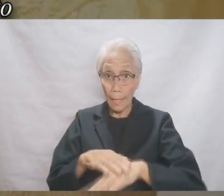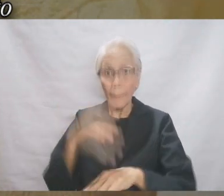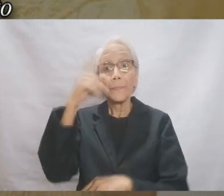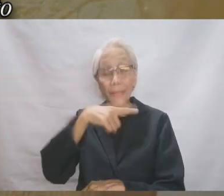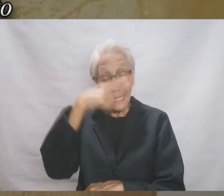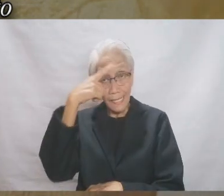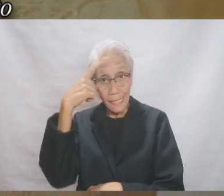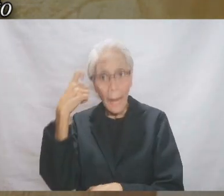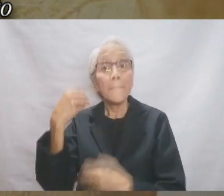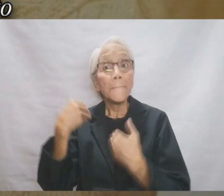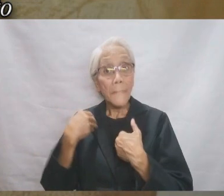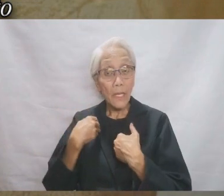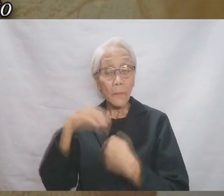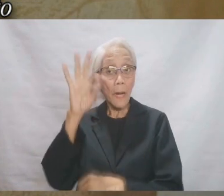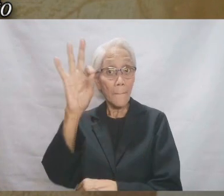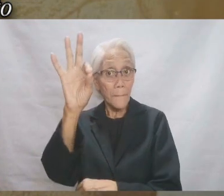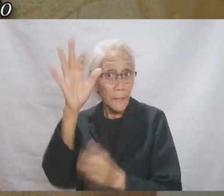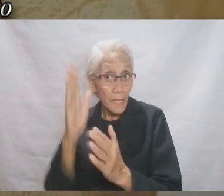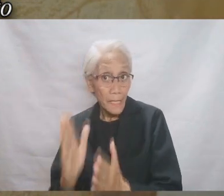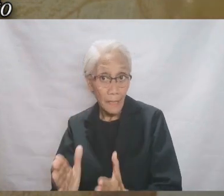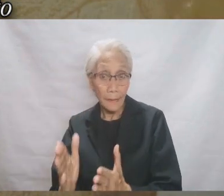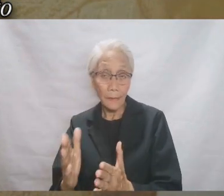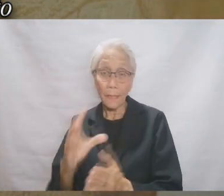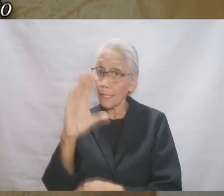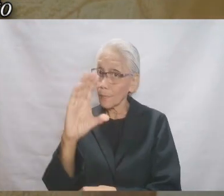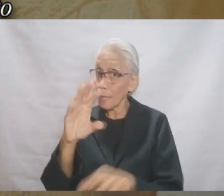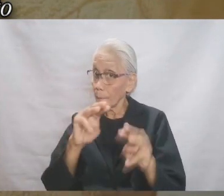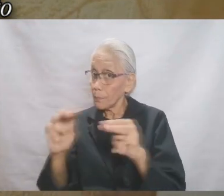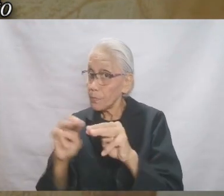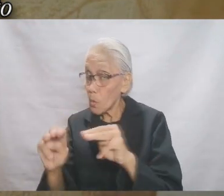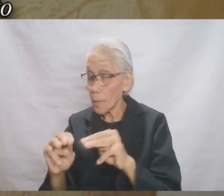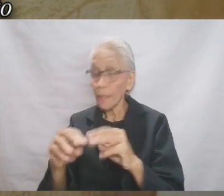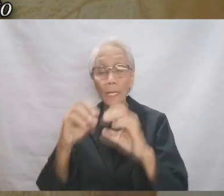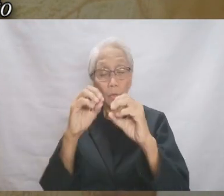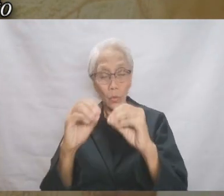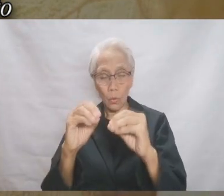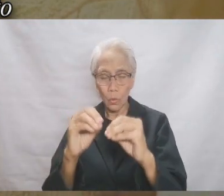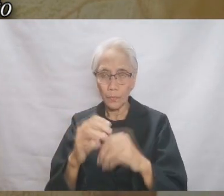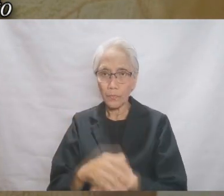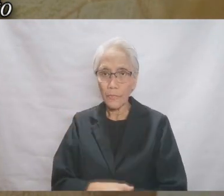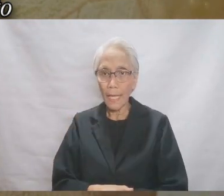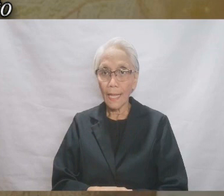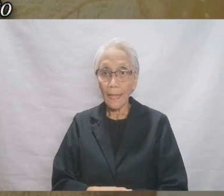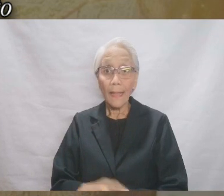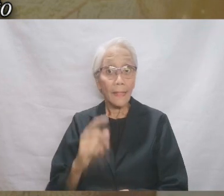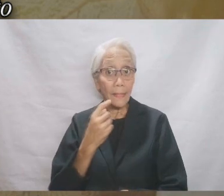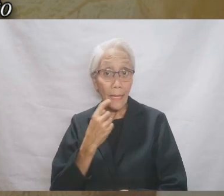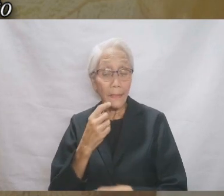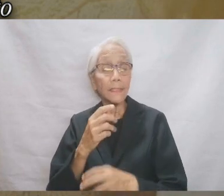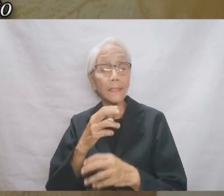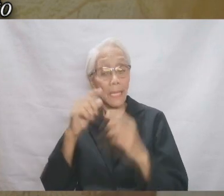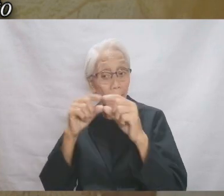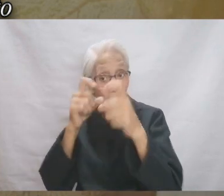tayo? Dahil dito, may mga preachers sa charismatic movements na nagtuturo ng ganito.